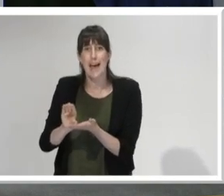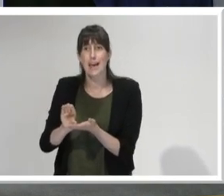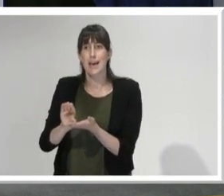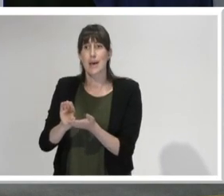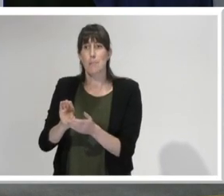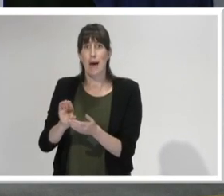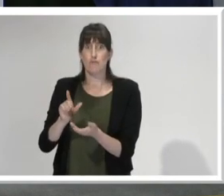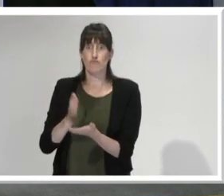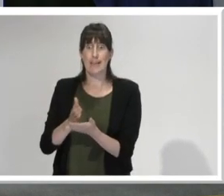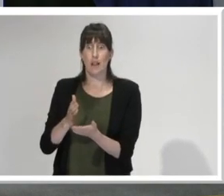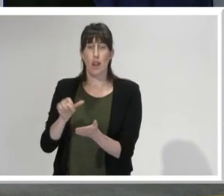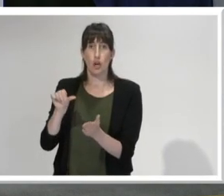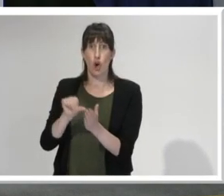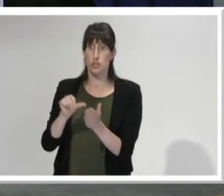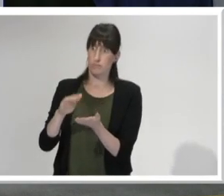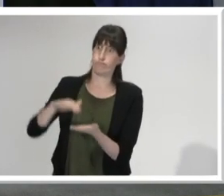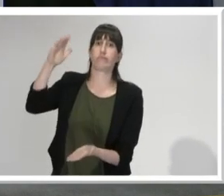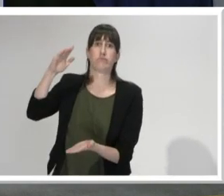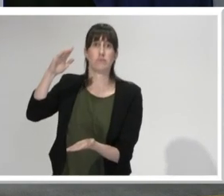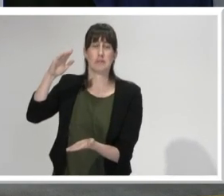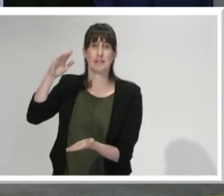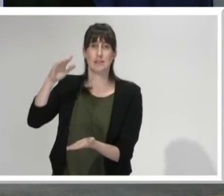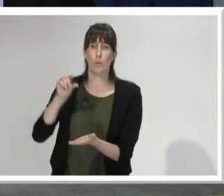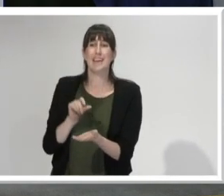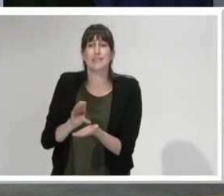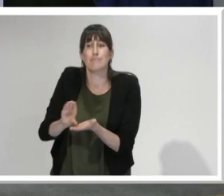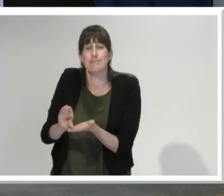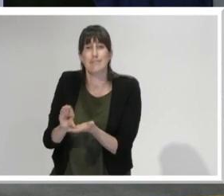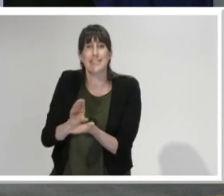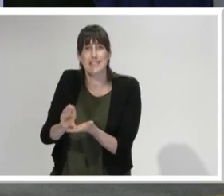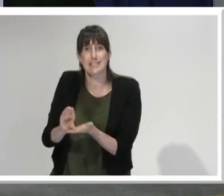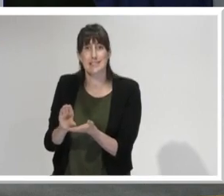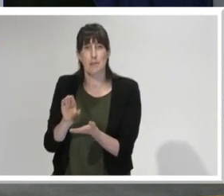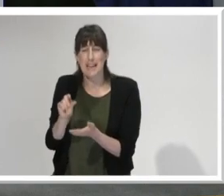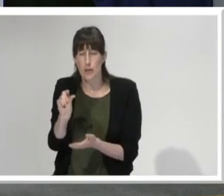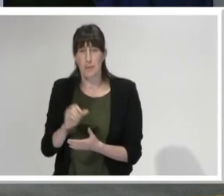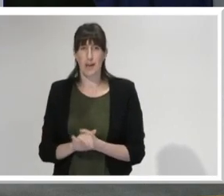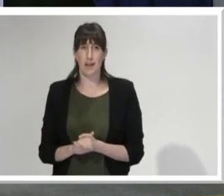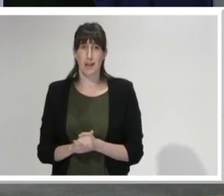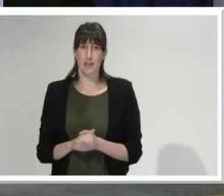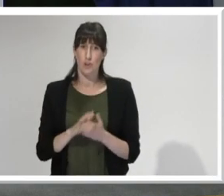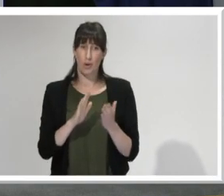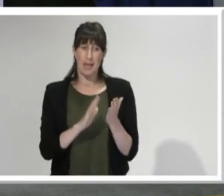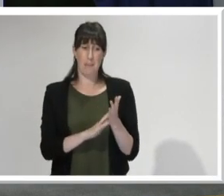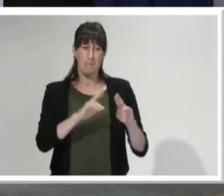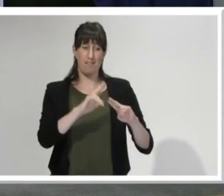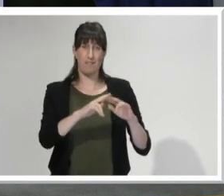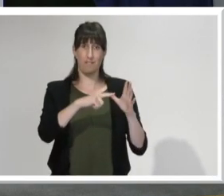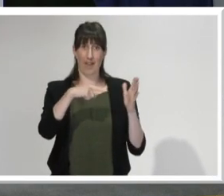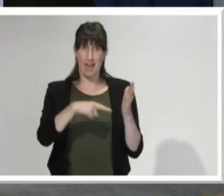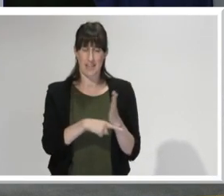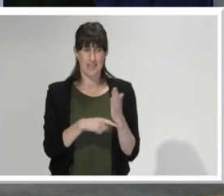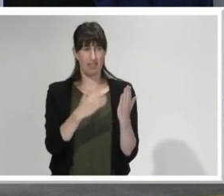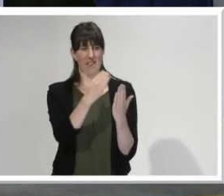Kiwis home. And what MFAT have tried to do is create a framework that's broadly in line with some